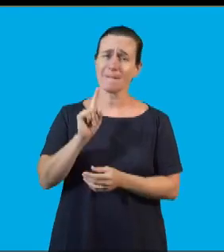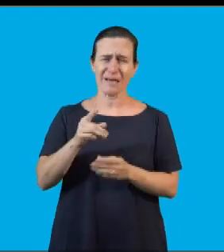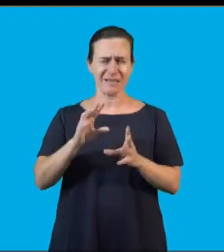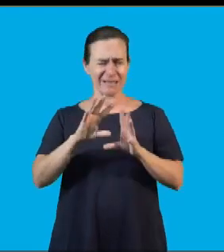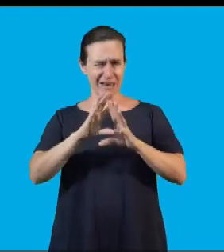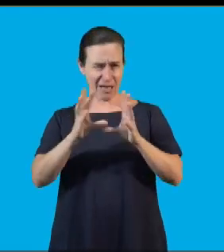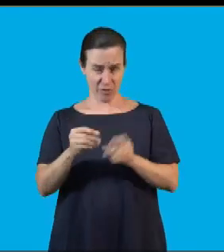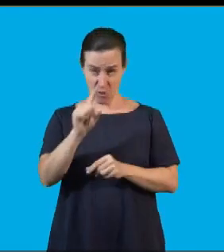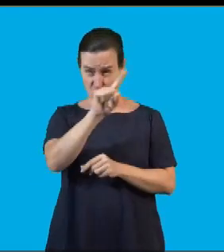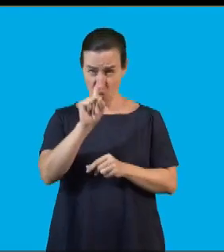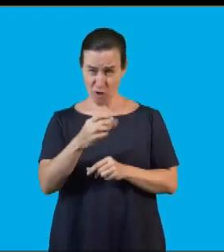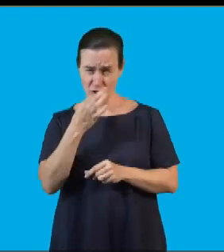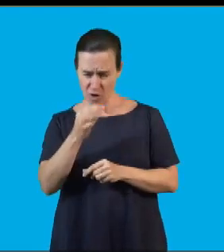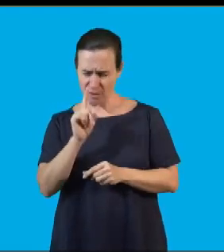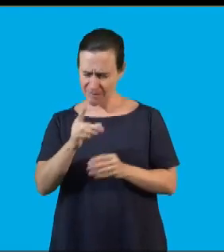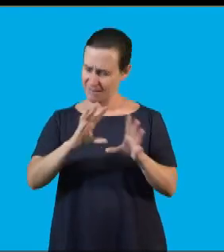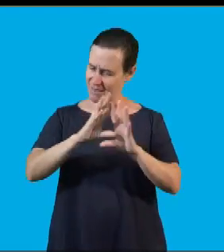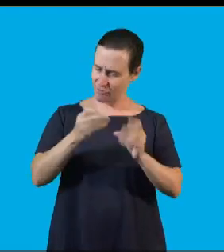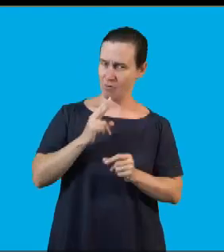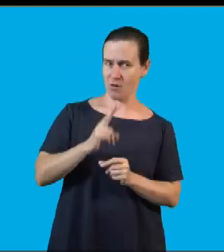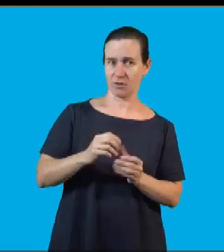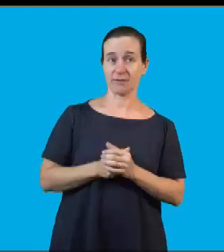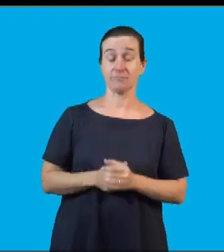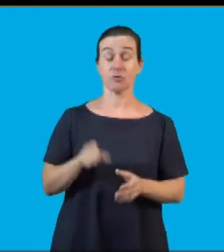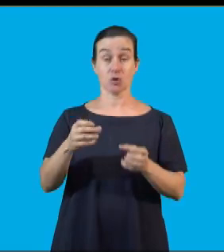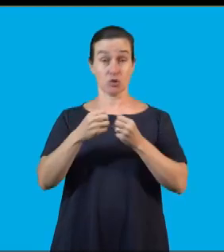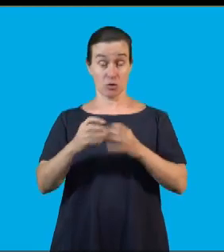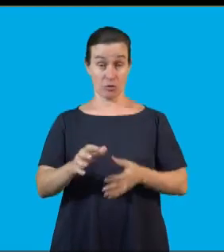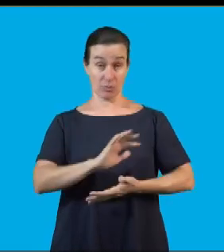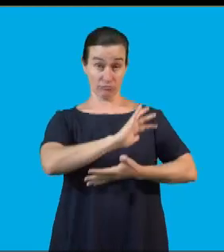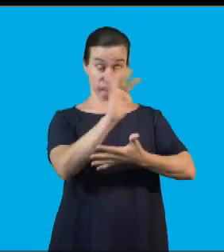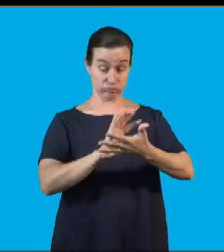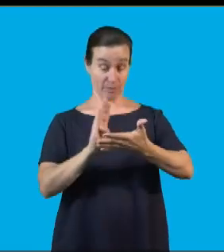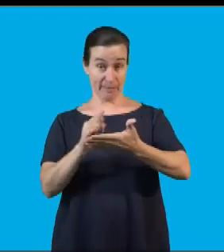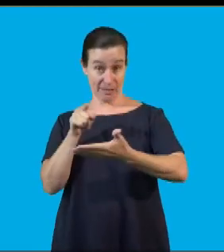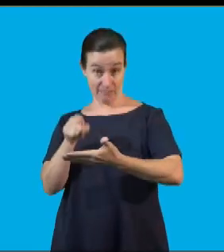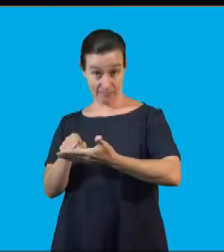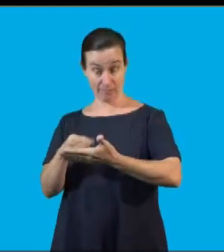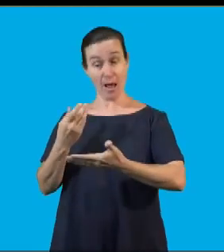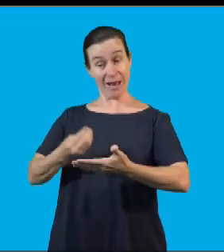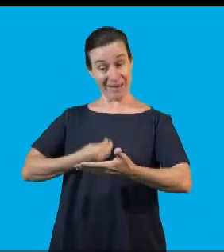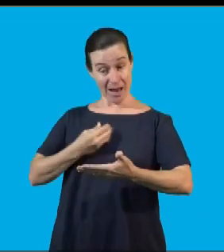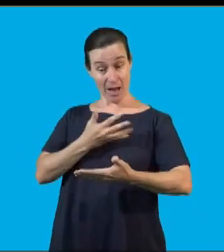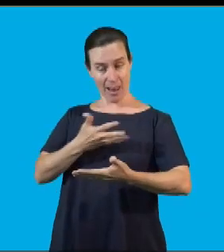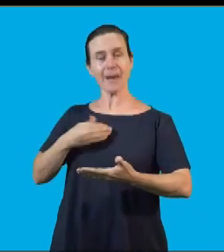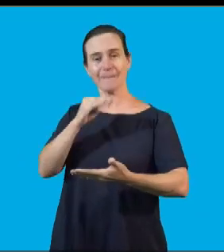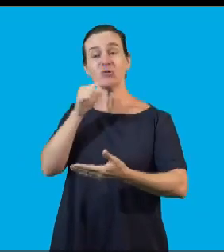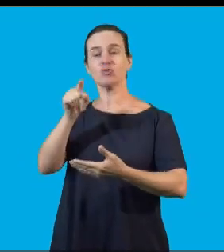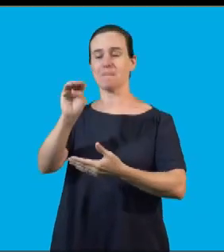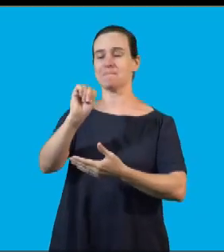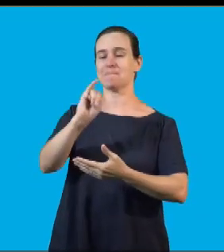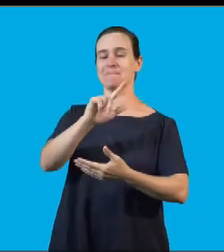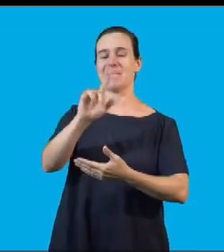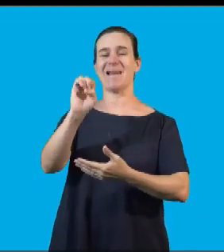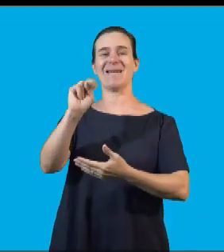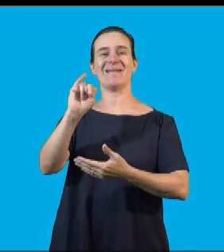make sure that you touch on every point. Start your answer with text B. The woman represents the millennials who